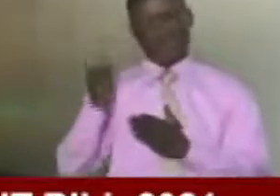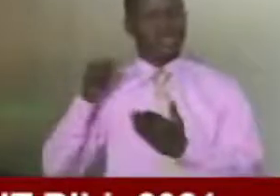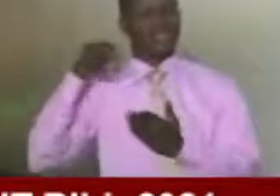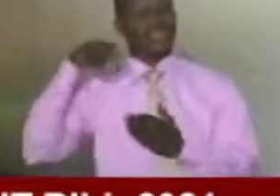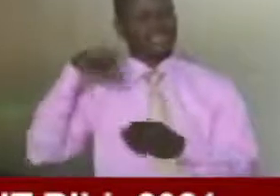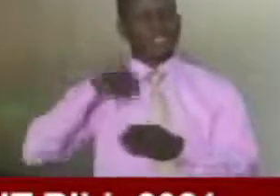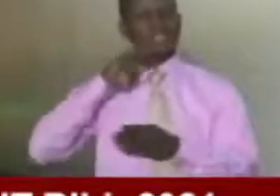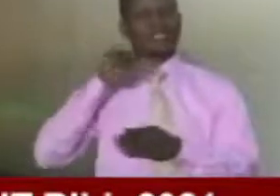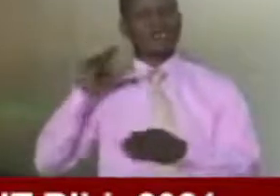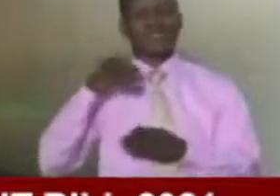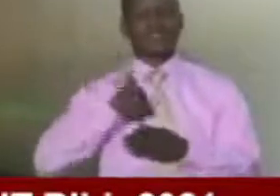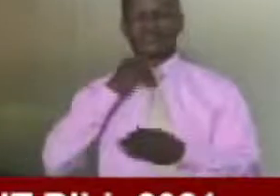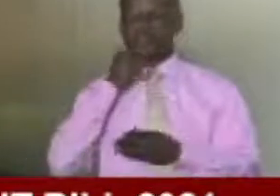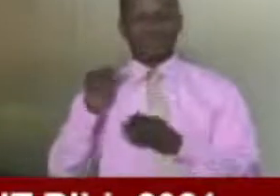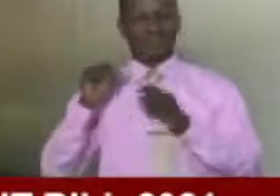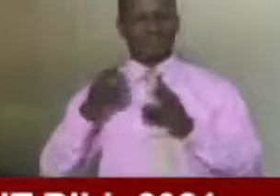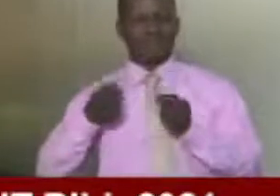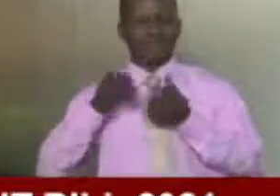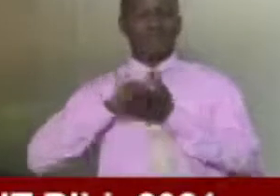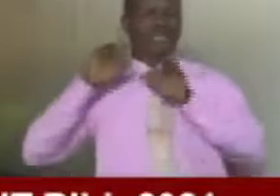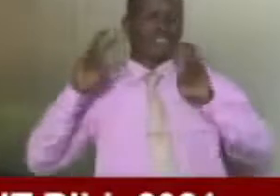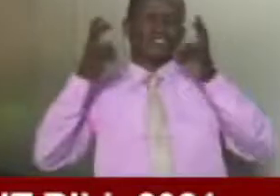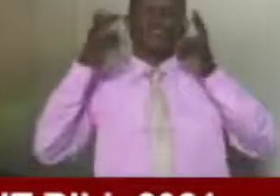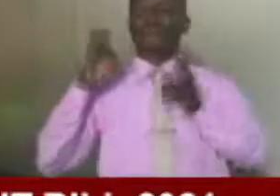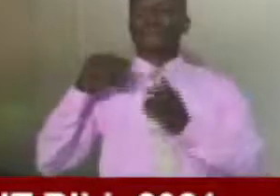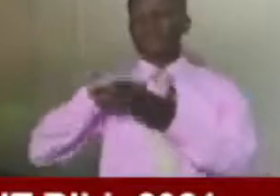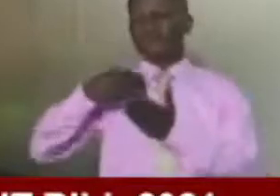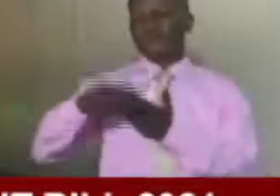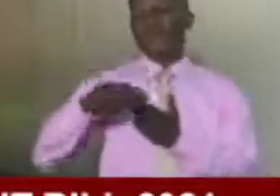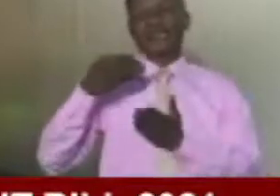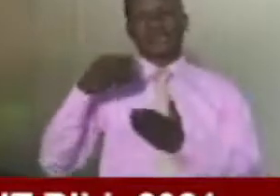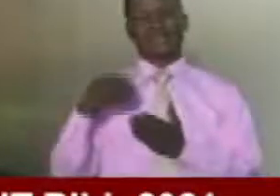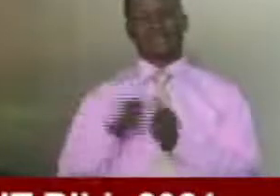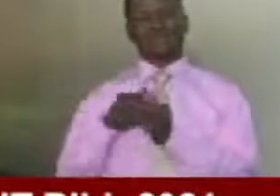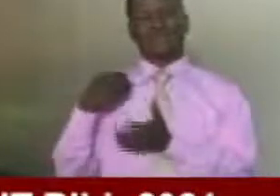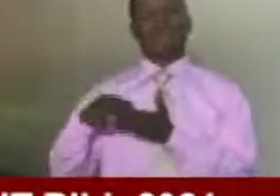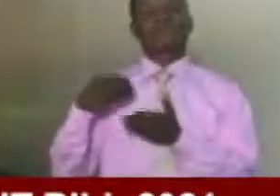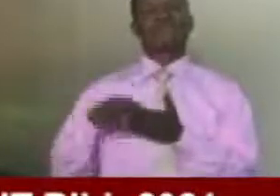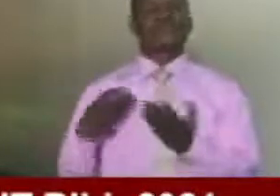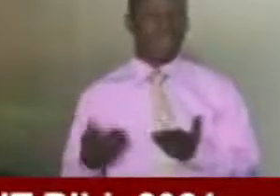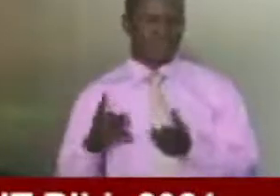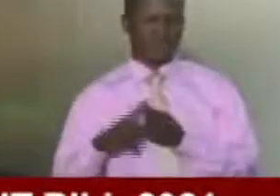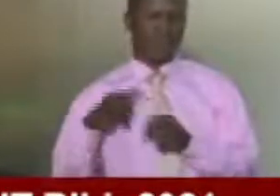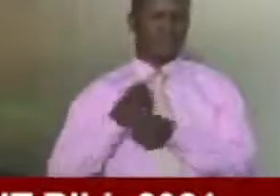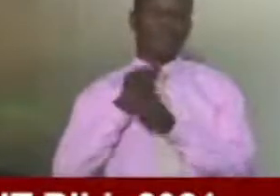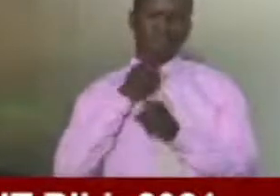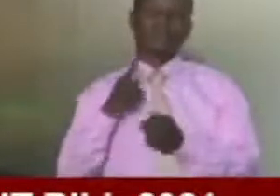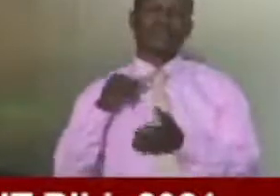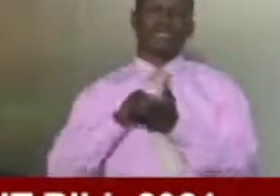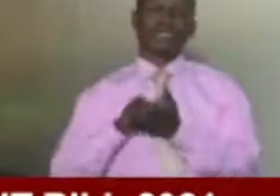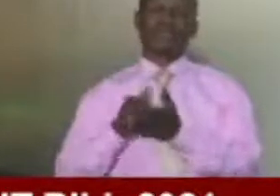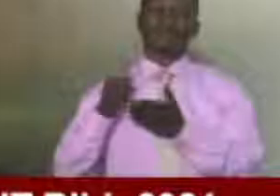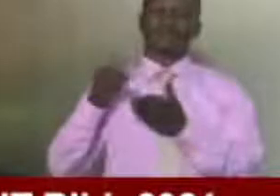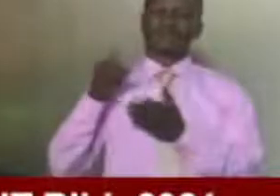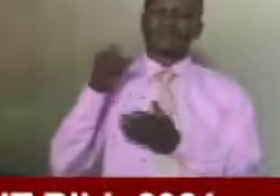bill address that issue, how to, you know, ensure that the agencies, you have EFCC, you have CPC, ICPC, you